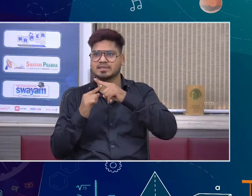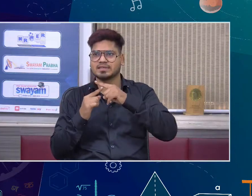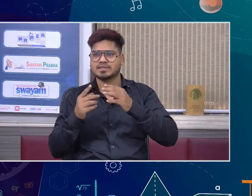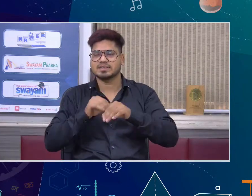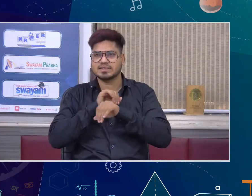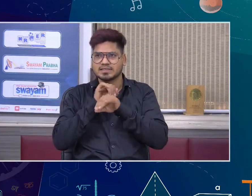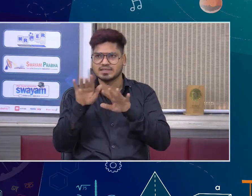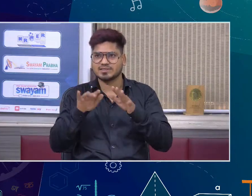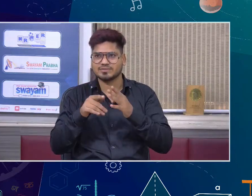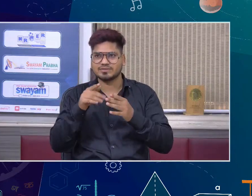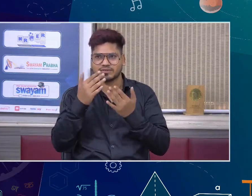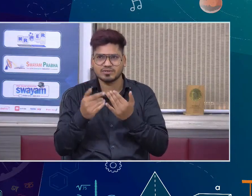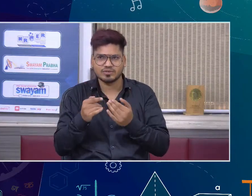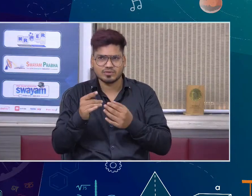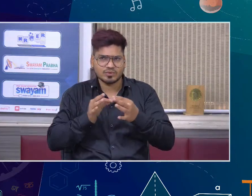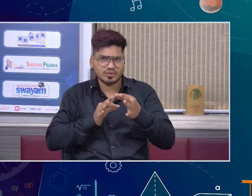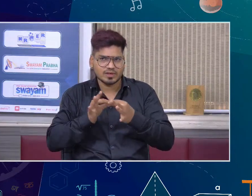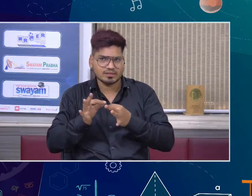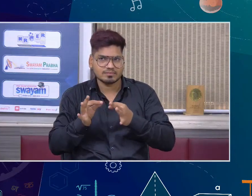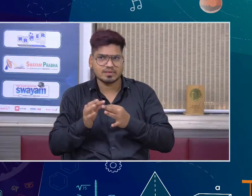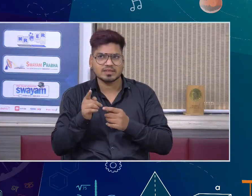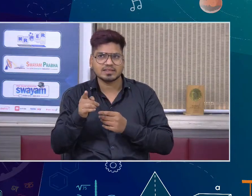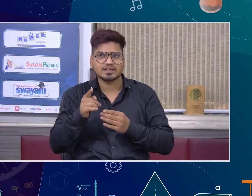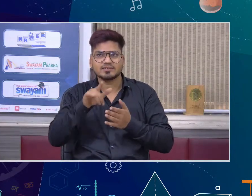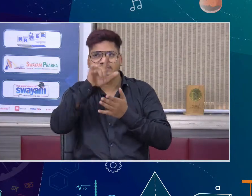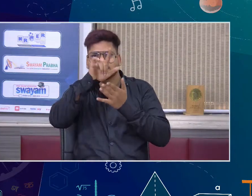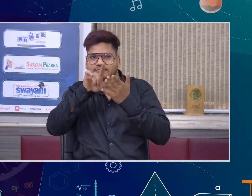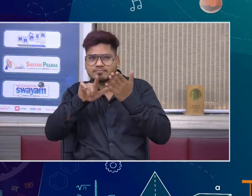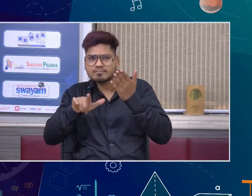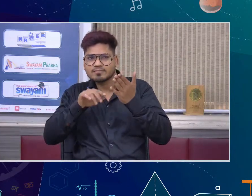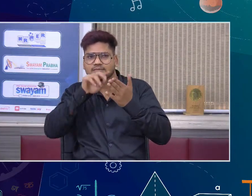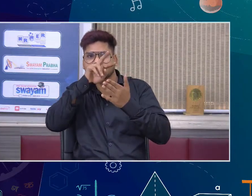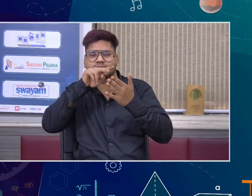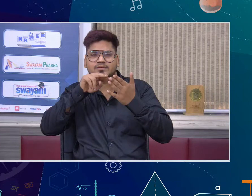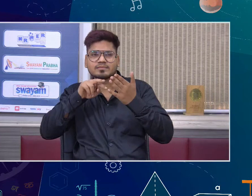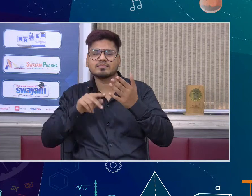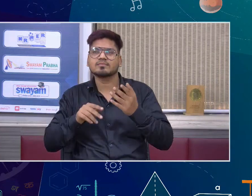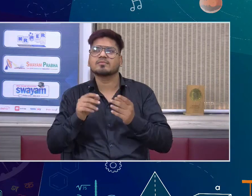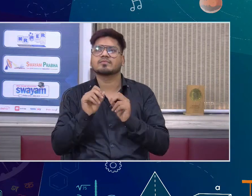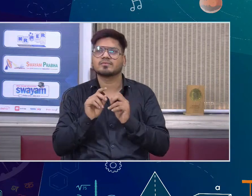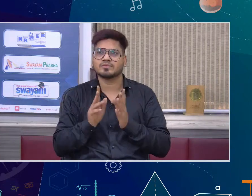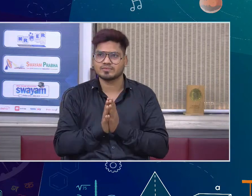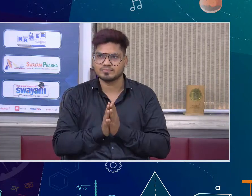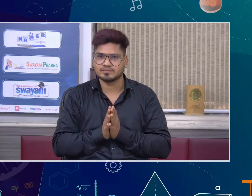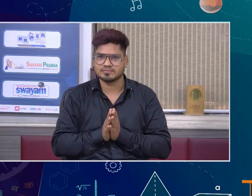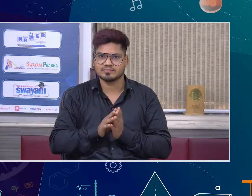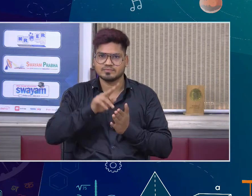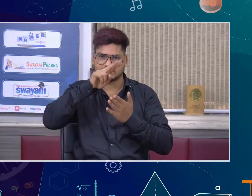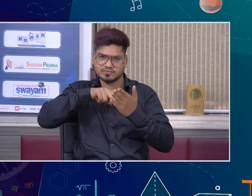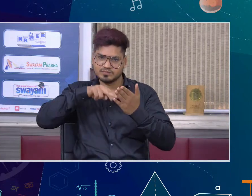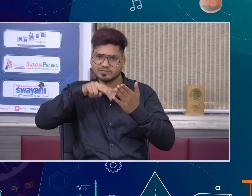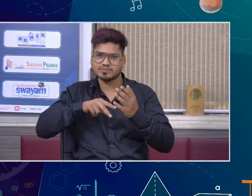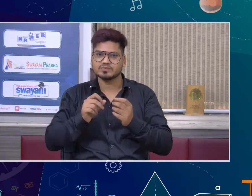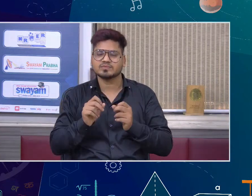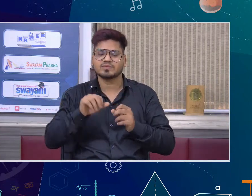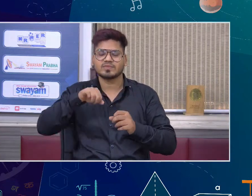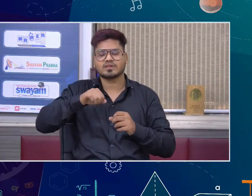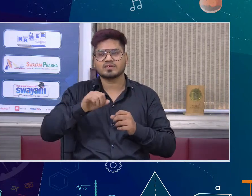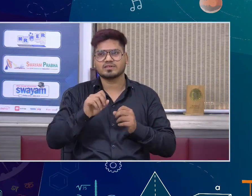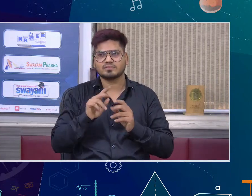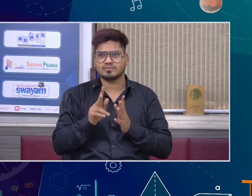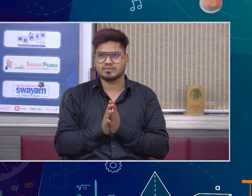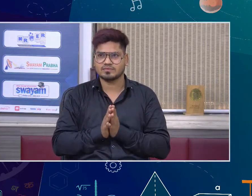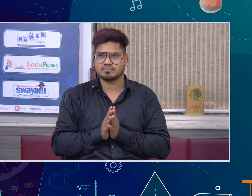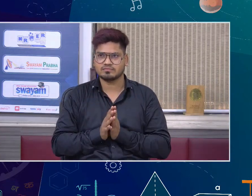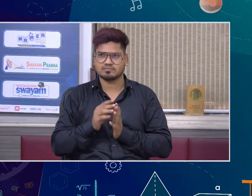Yeah, would you like to read the portion of the story? yeah, yeah. Can